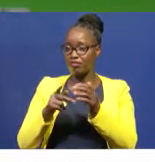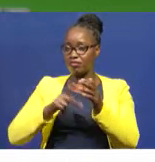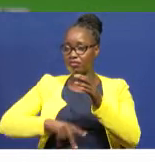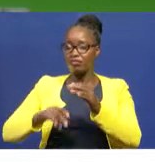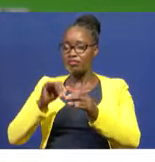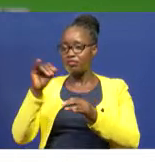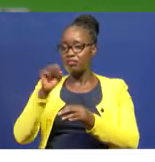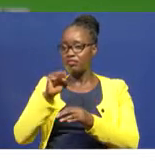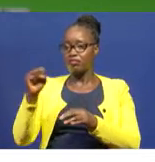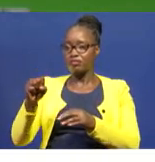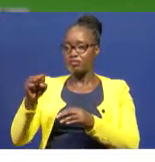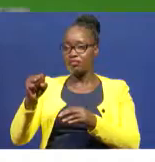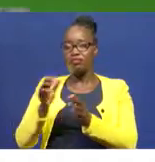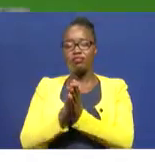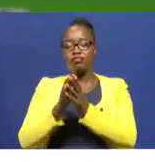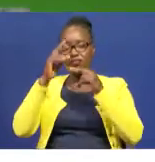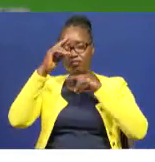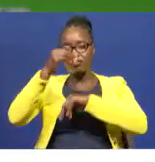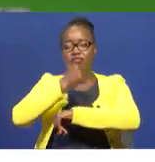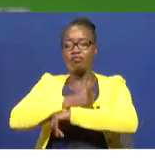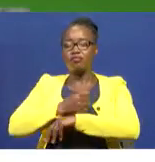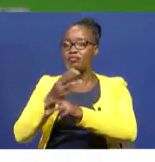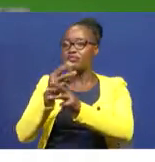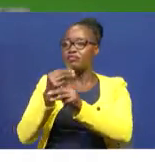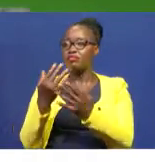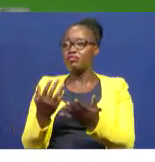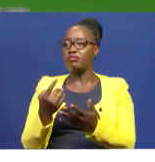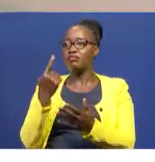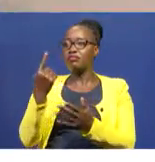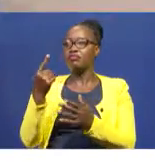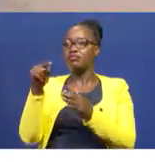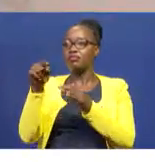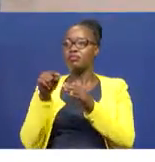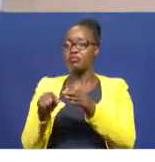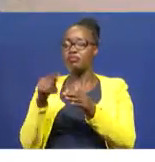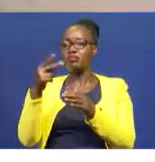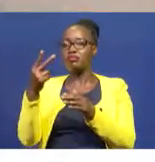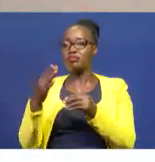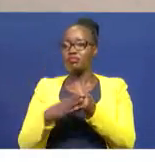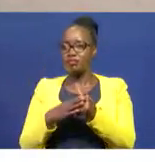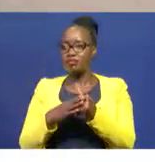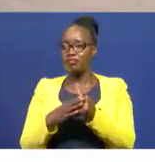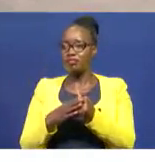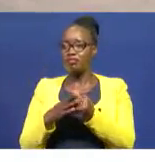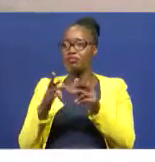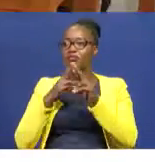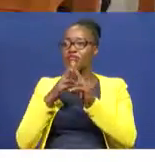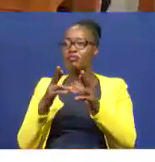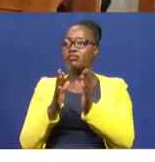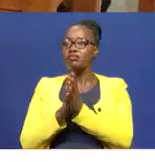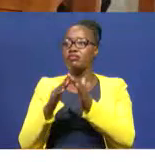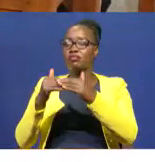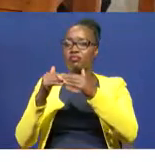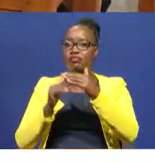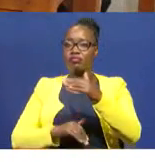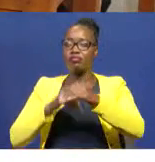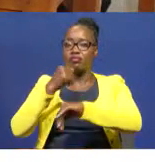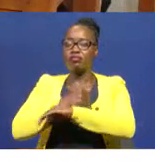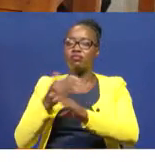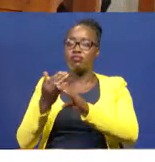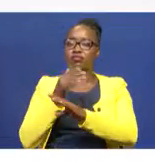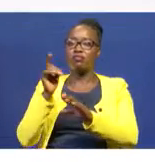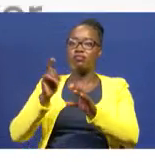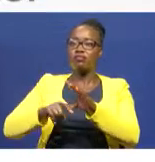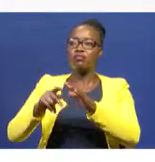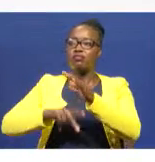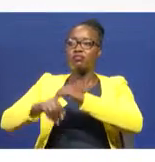mathematics, the ratio right now is 1 to 29. The research showed that children who attended preschool before joining primary